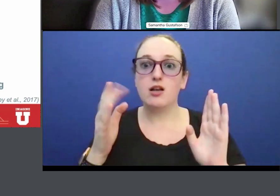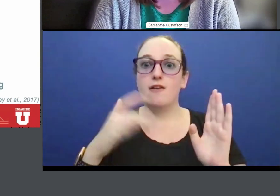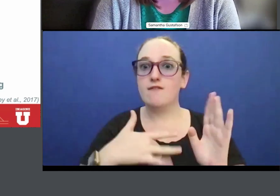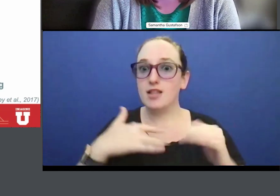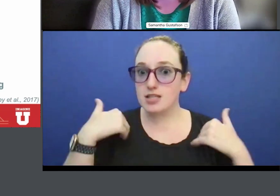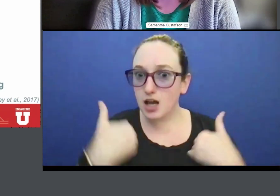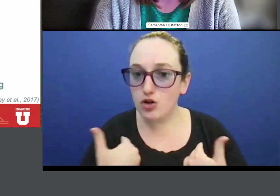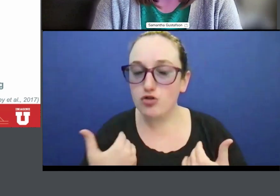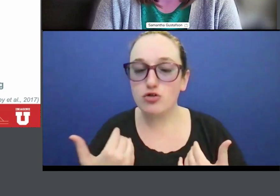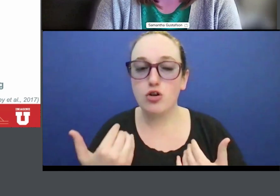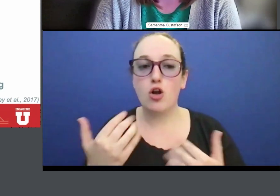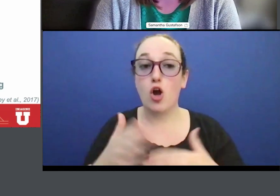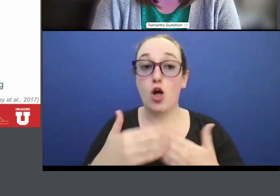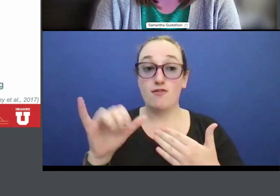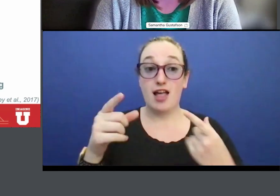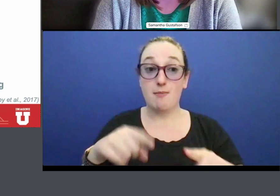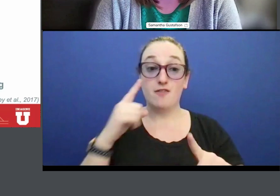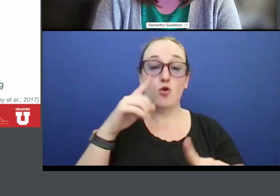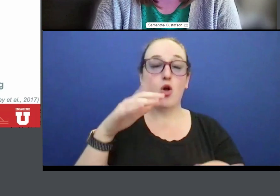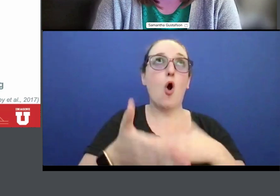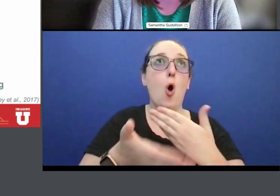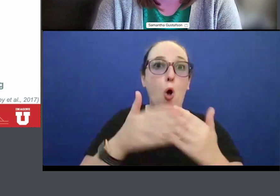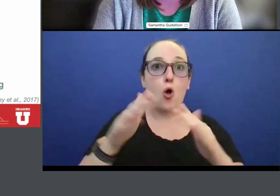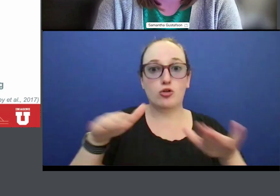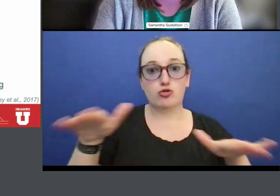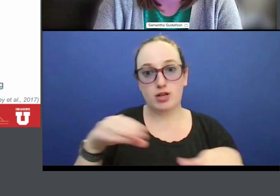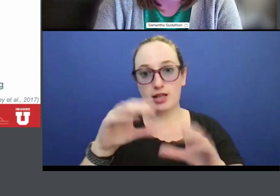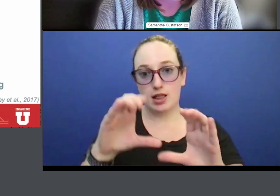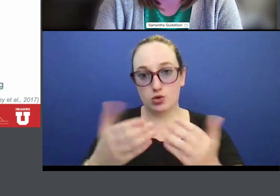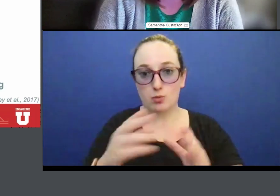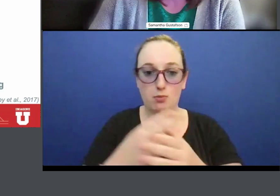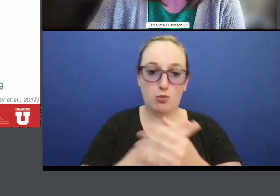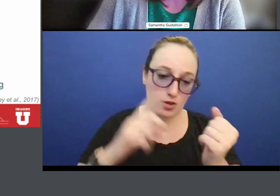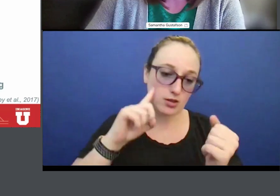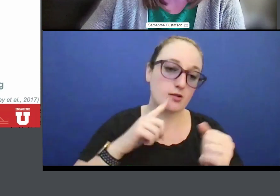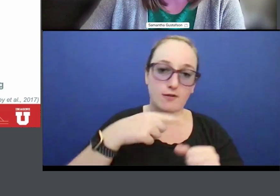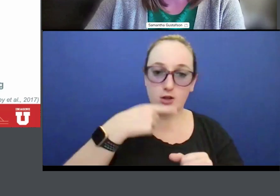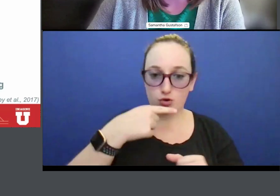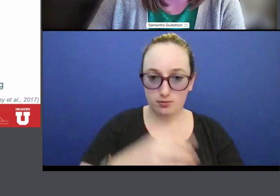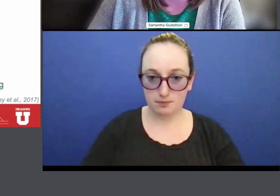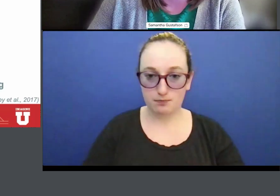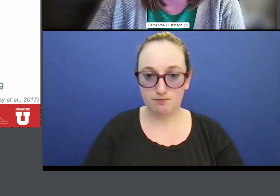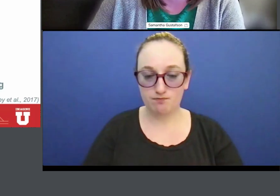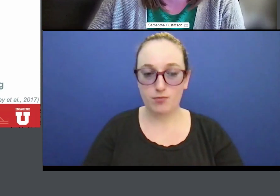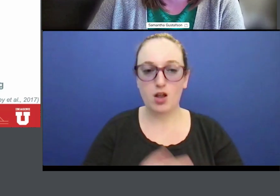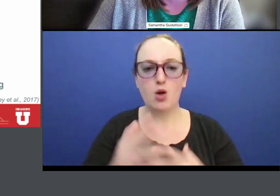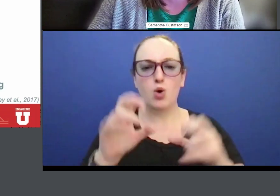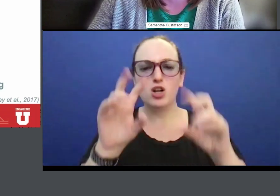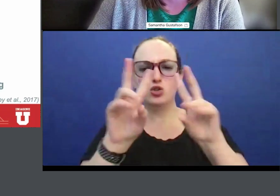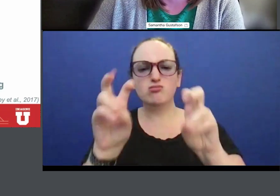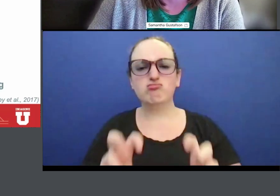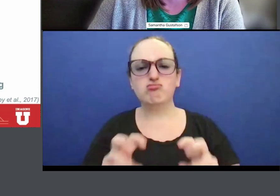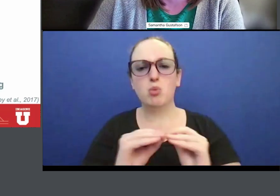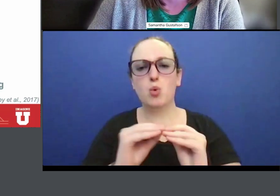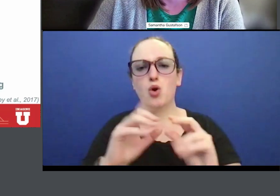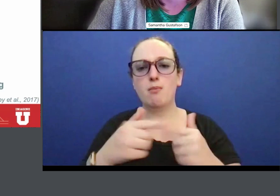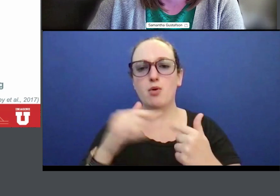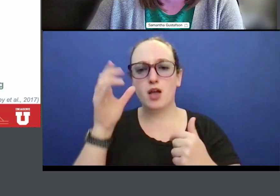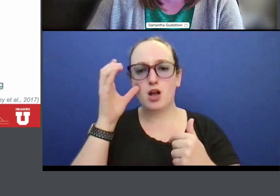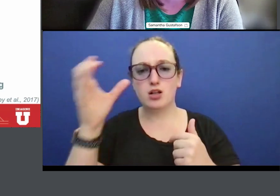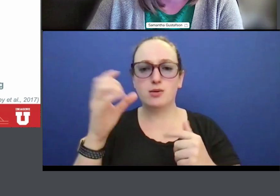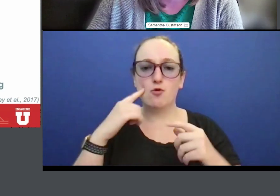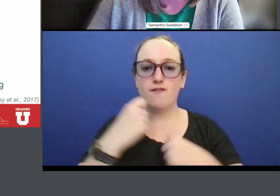fatigue are happening for all children in our classrooms. So let's dig a little bit further into this concept